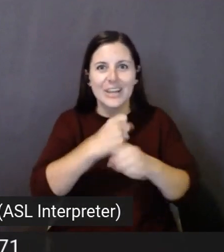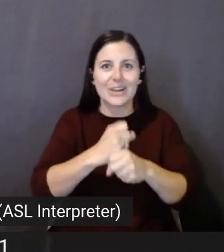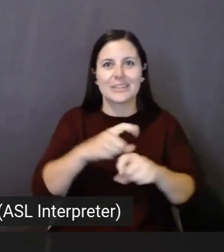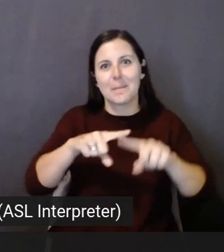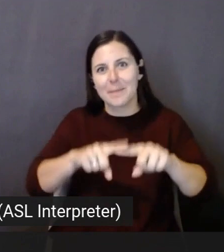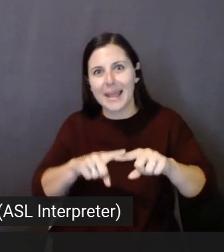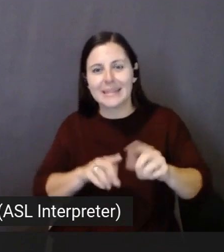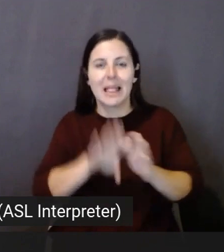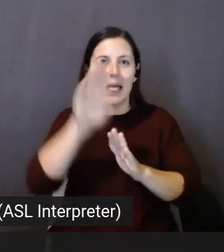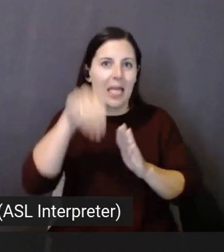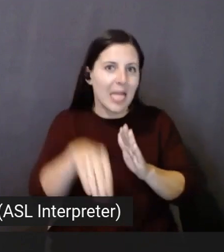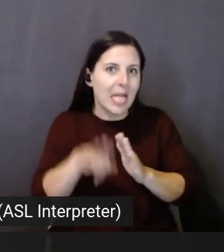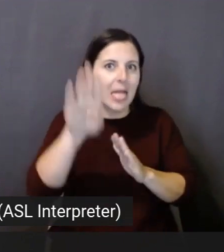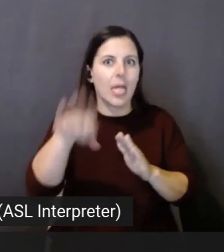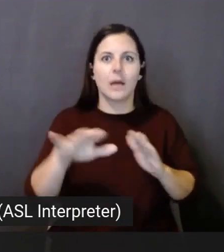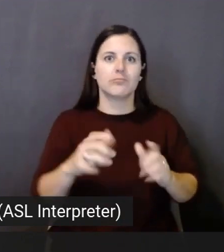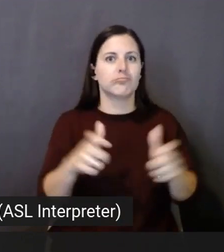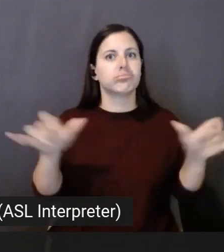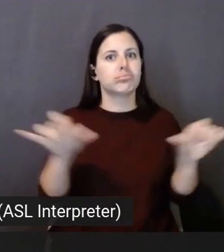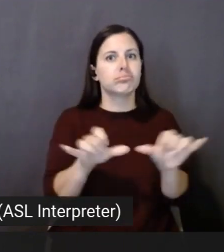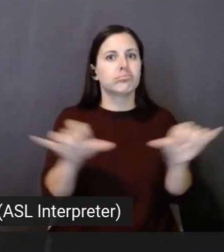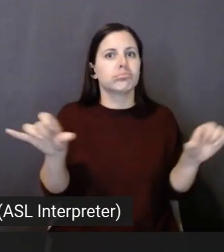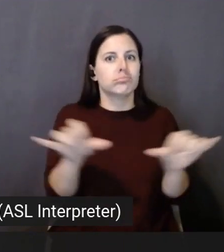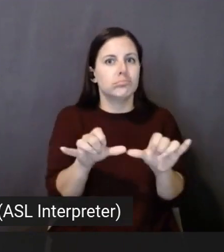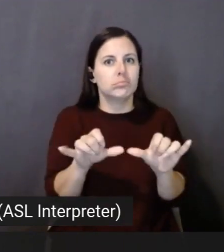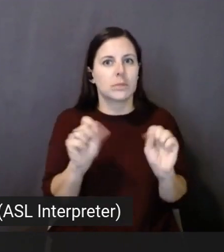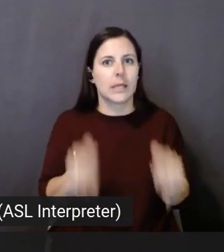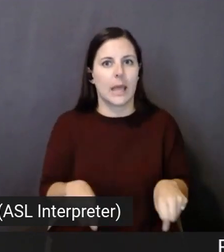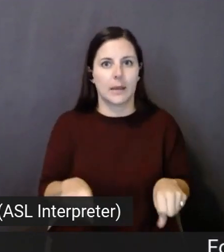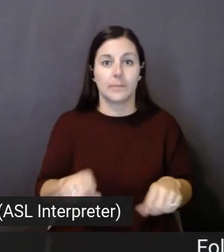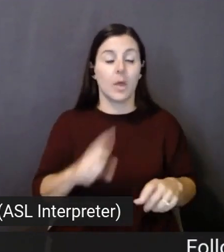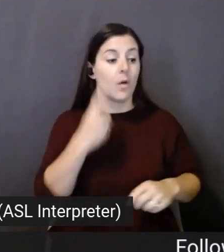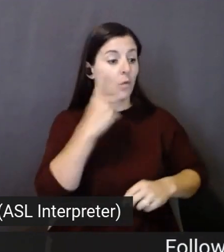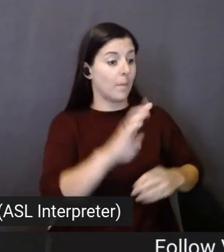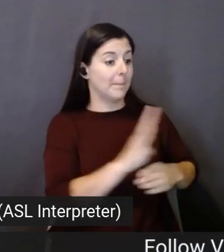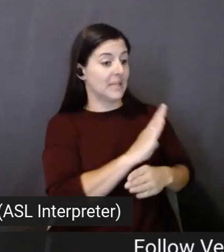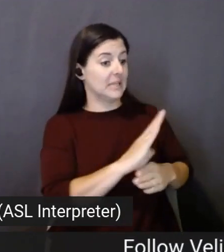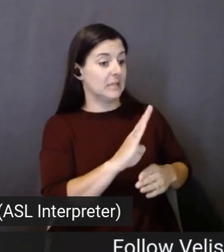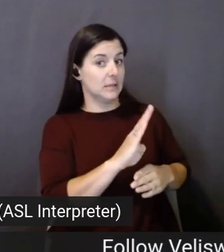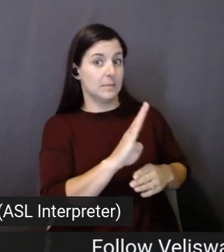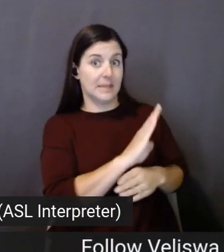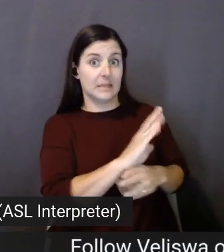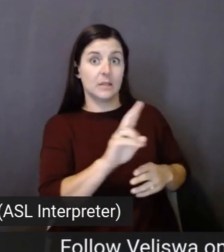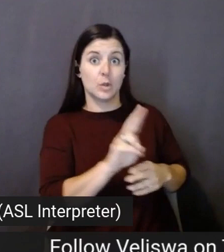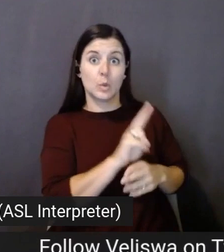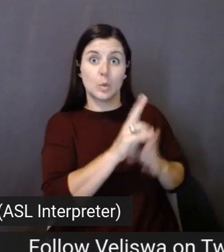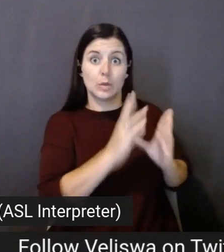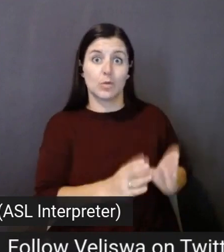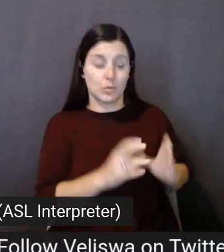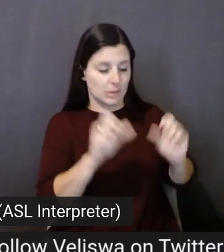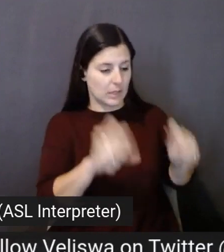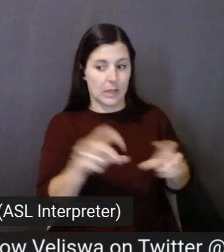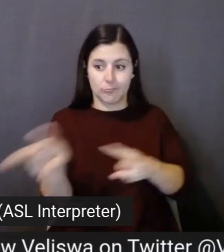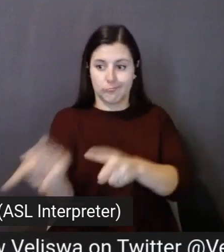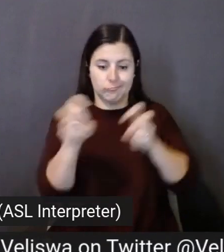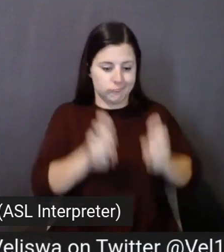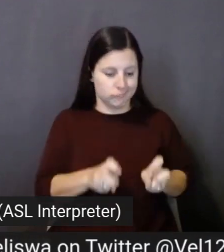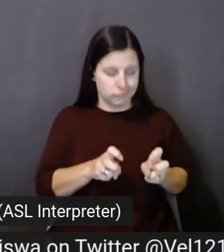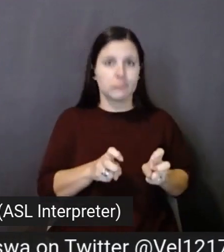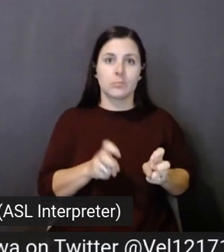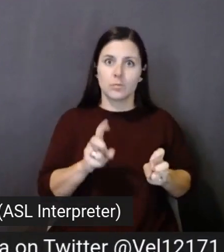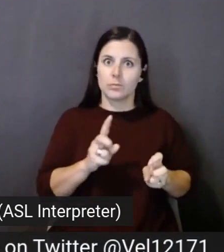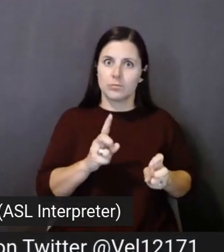very easy for business users to be able to configure it and take advantage of some of these